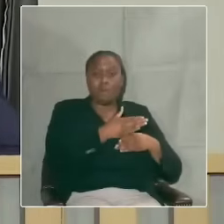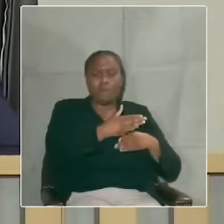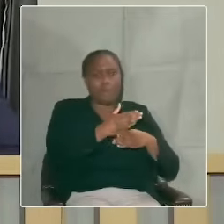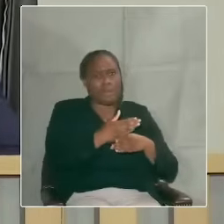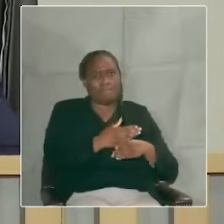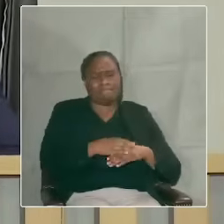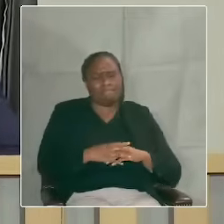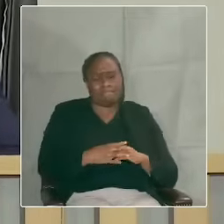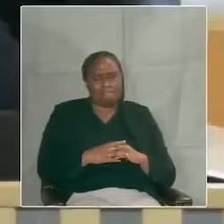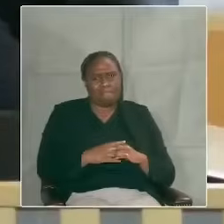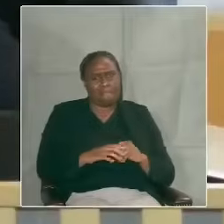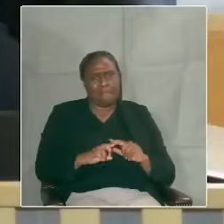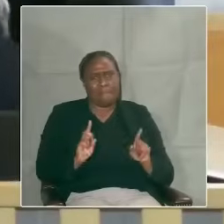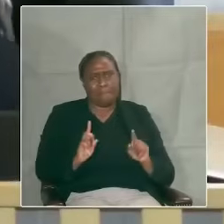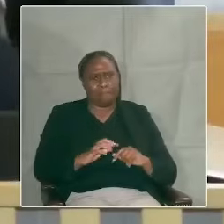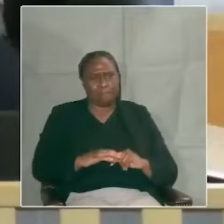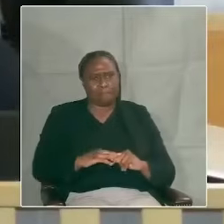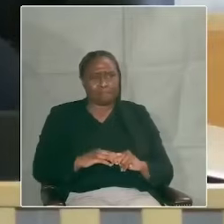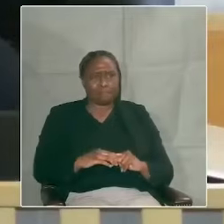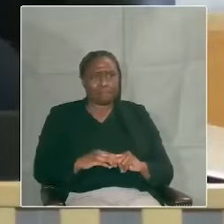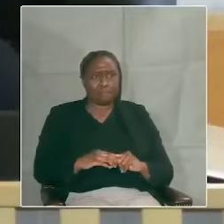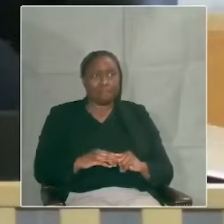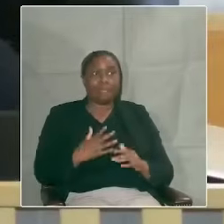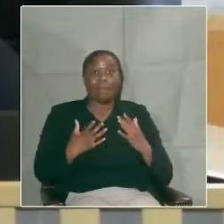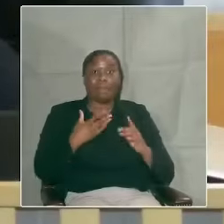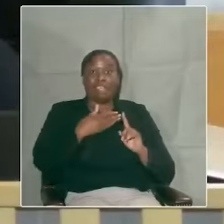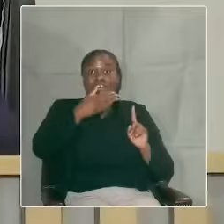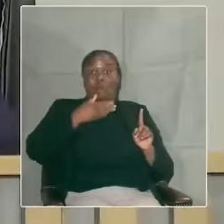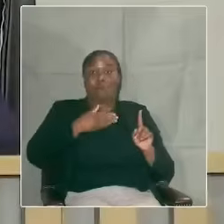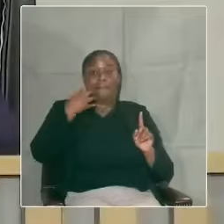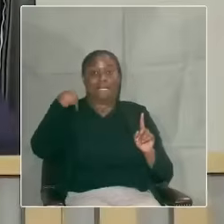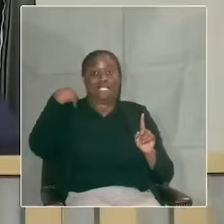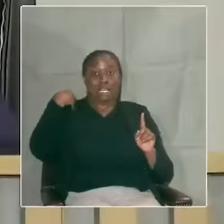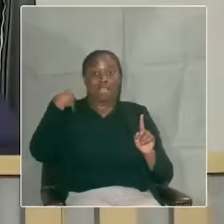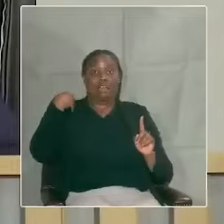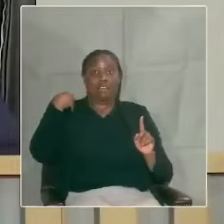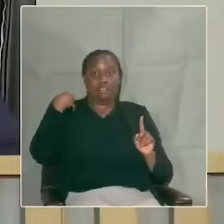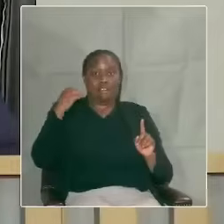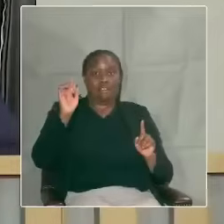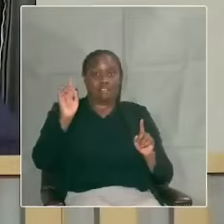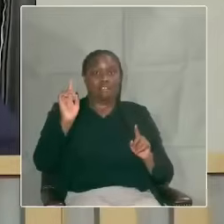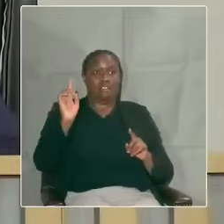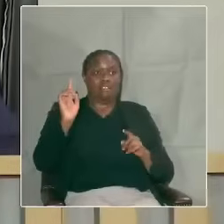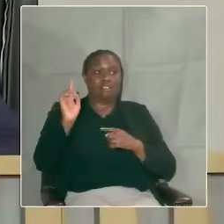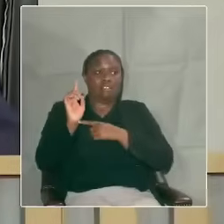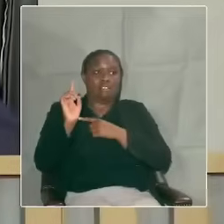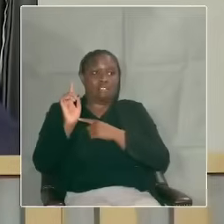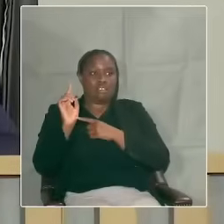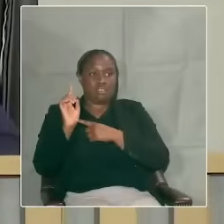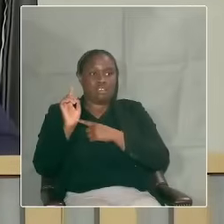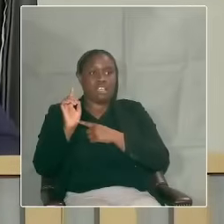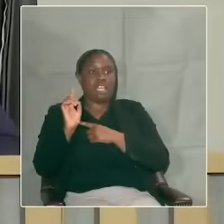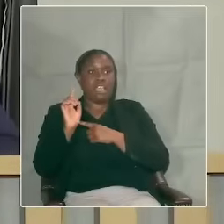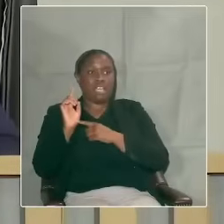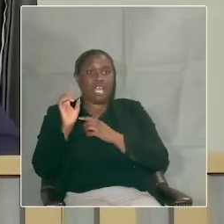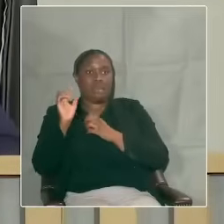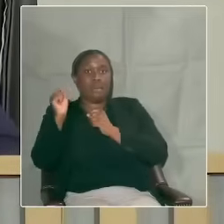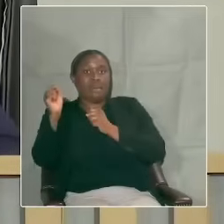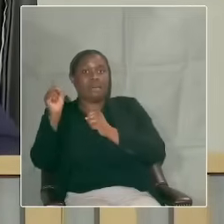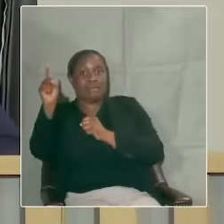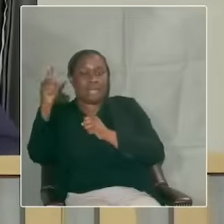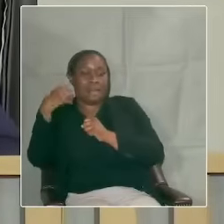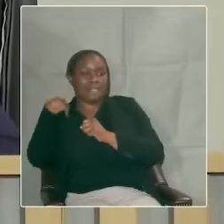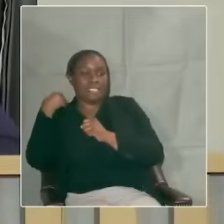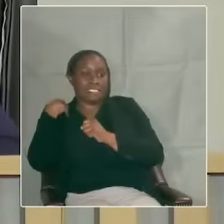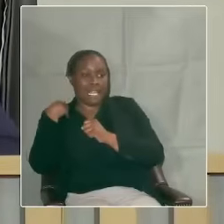no. Maybe the former minister, yes, could better brief the current minister